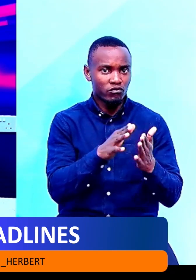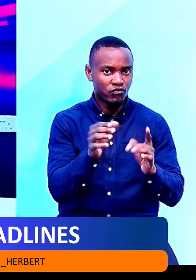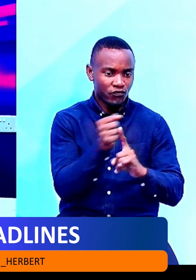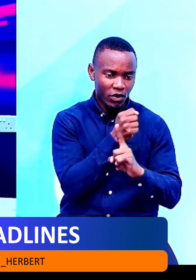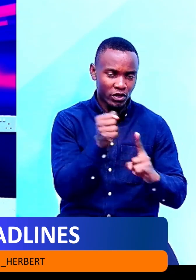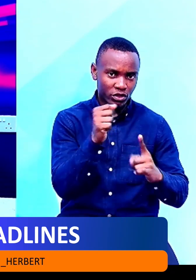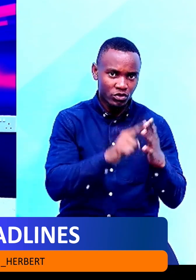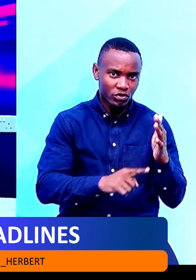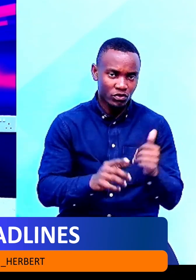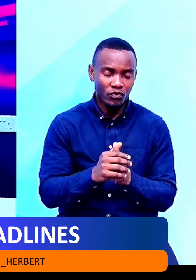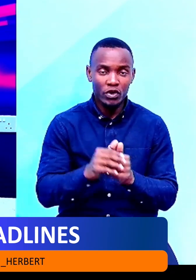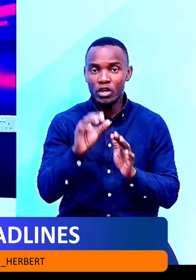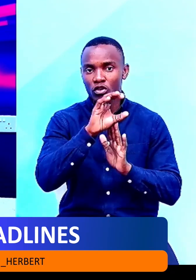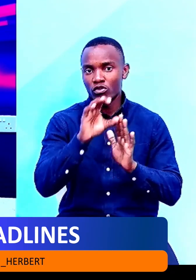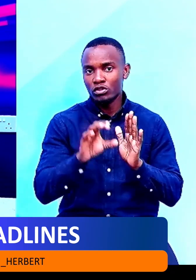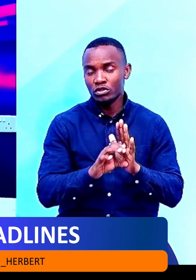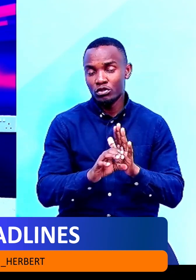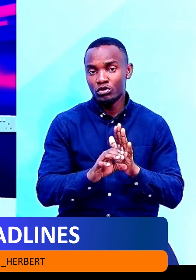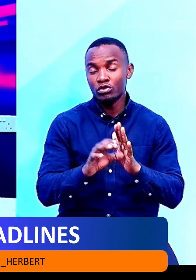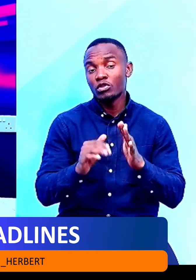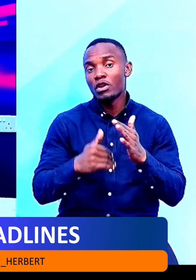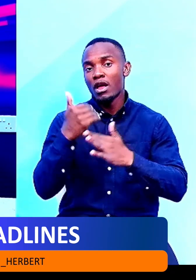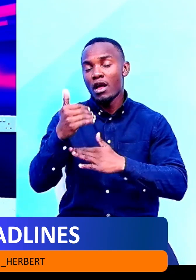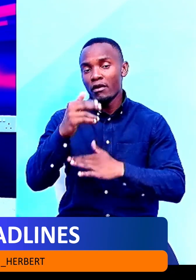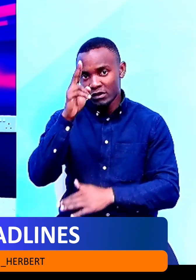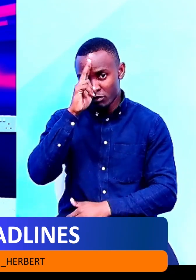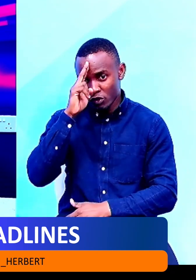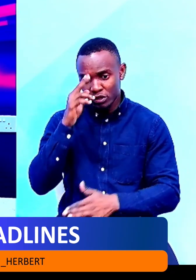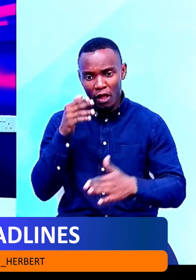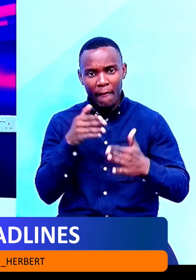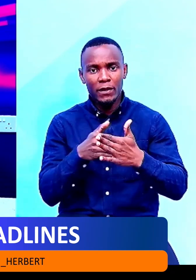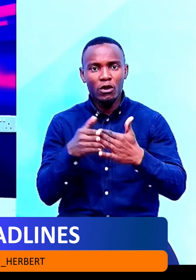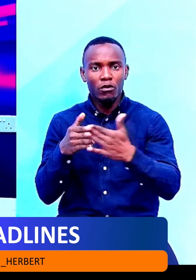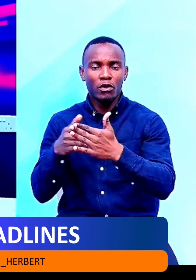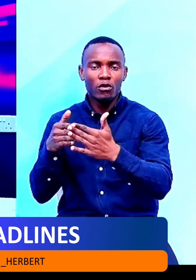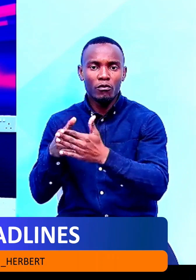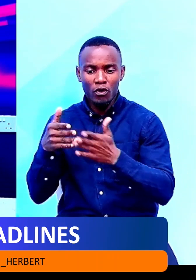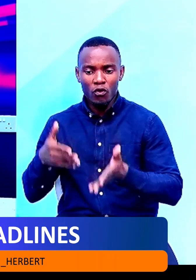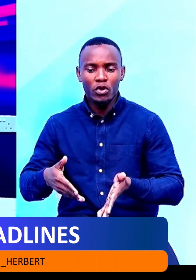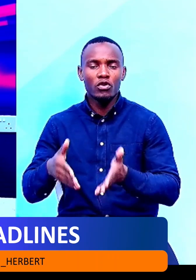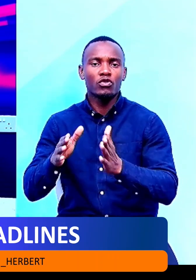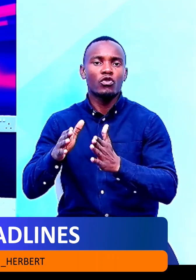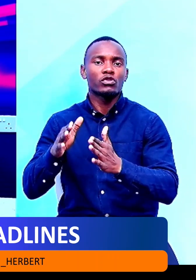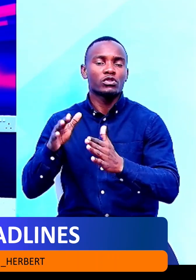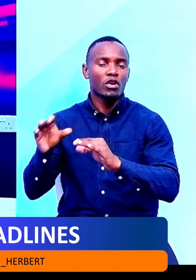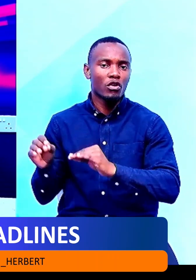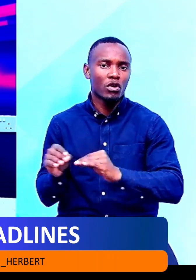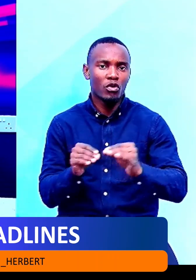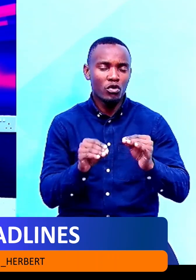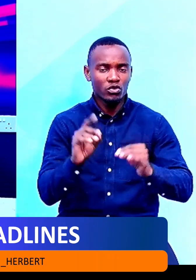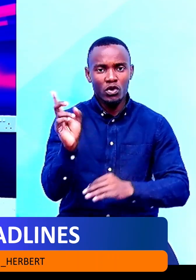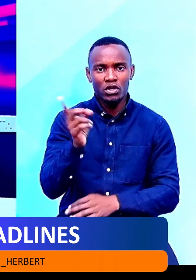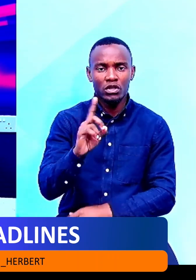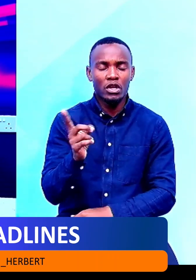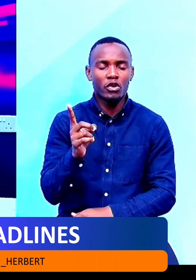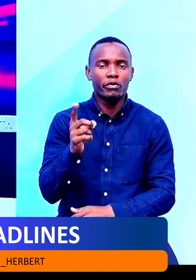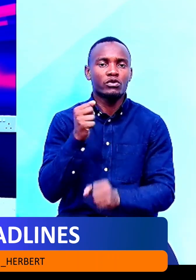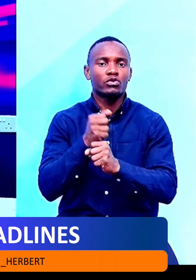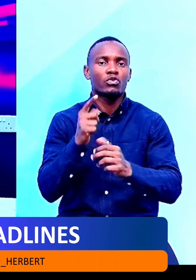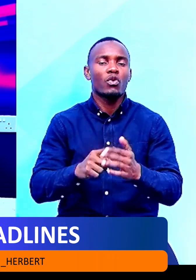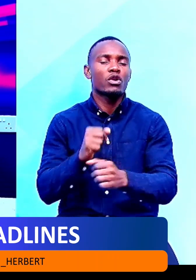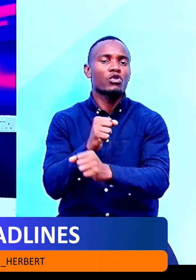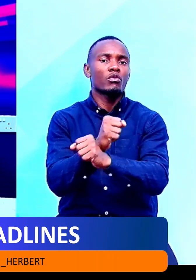where police barricaded major roads leading into Nairobi, ostensibly to prevent